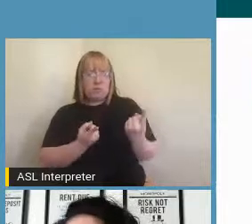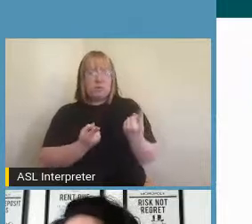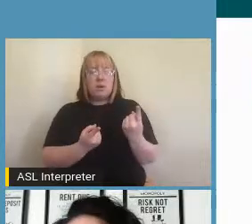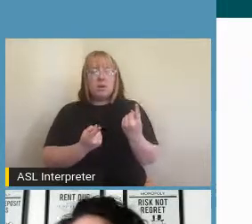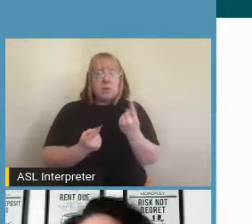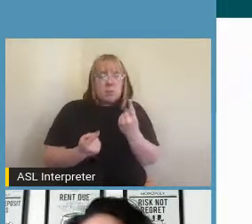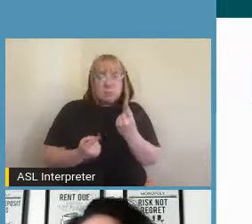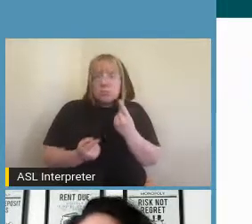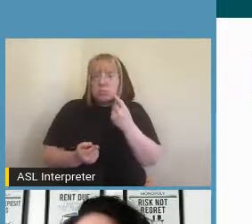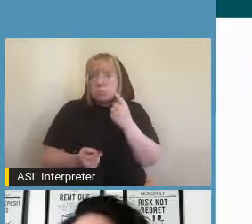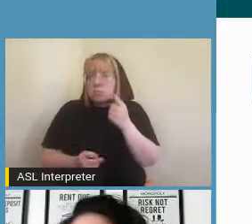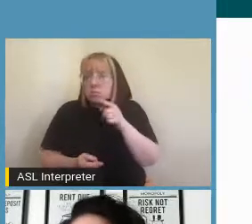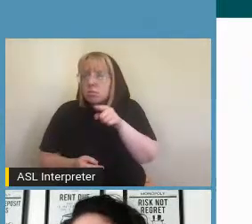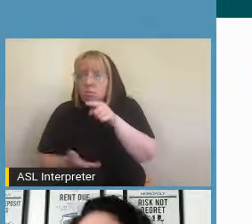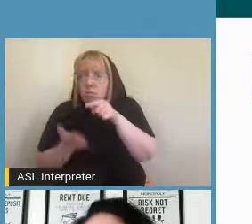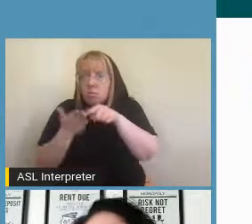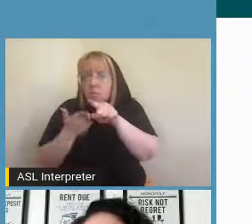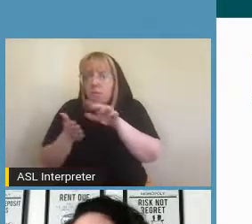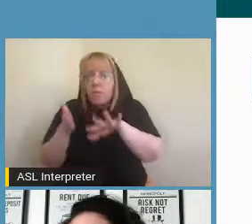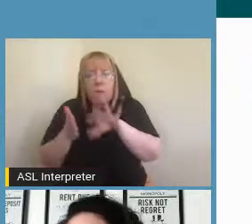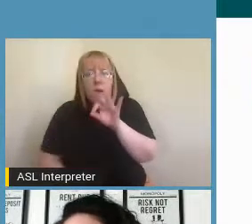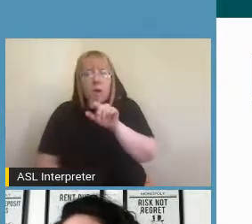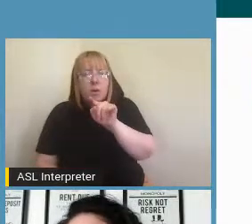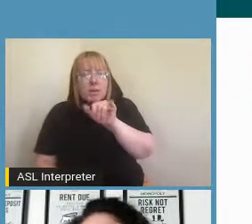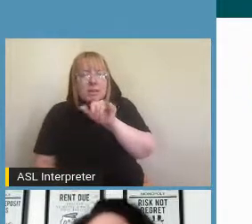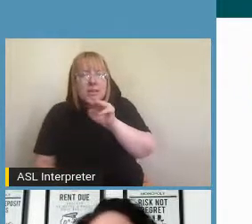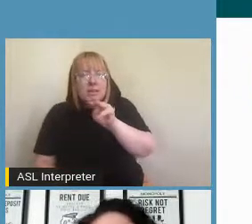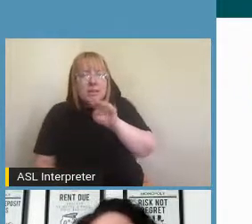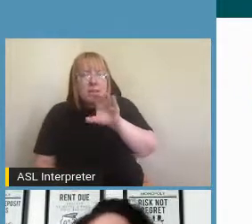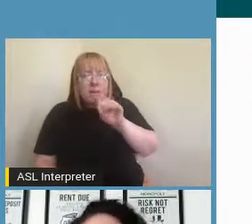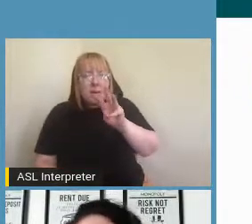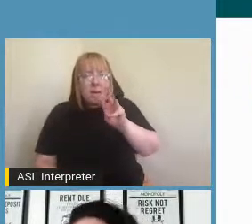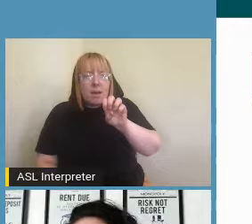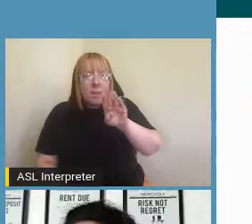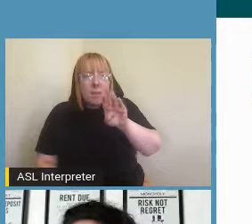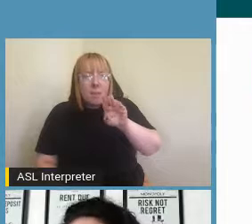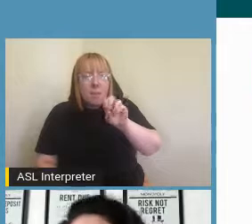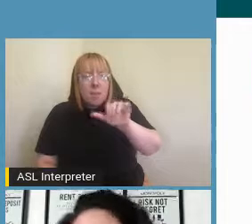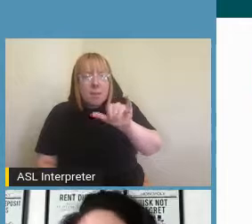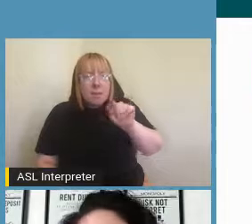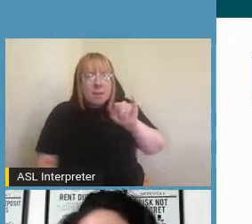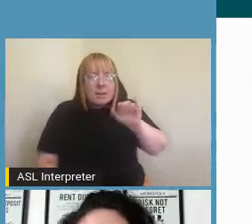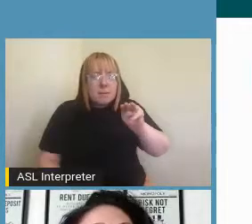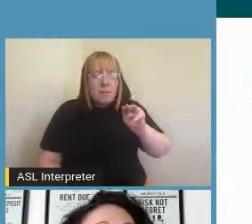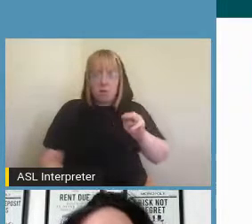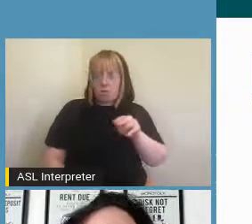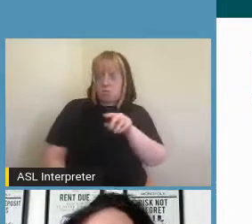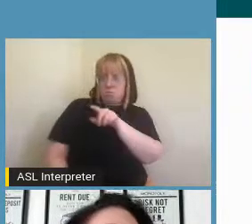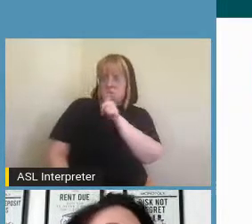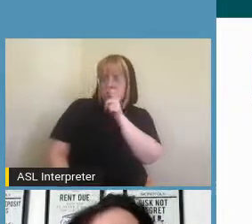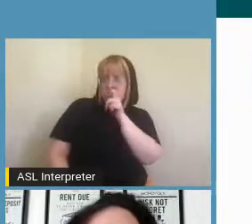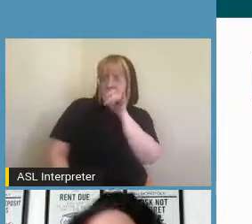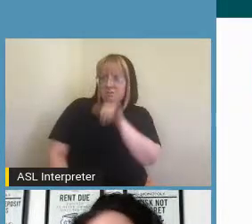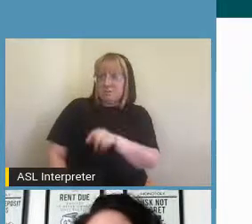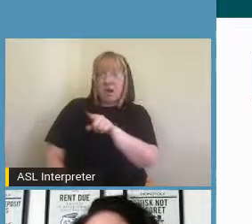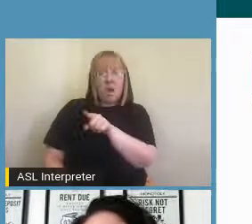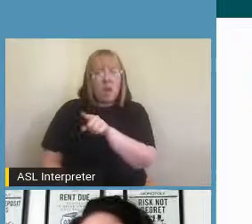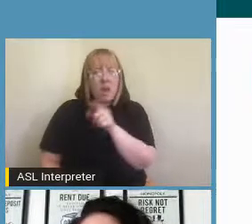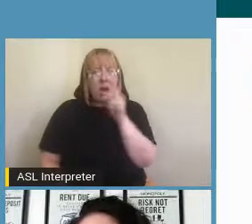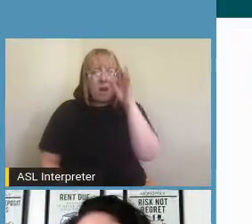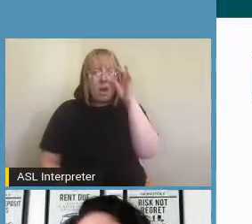Tim. Cowboy Tim Send, the security guard that I, and soon to be the